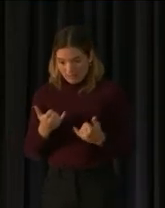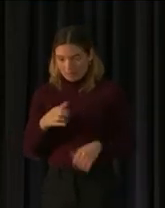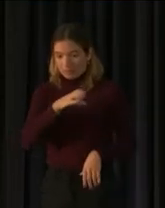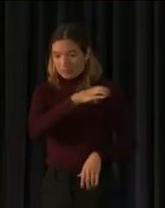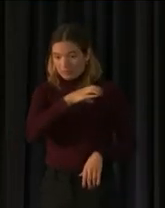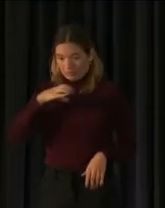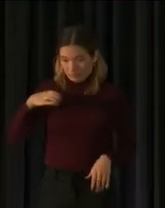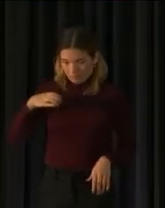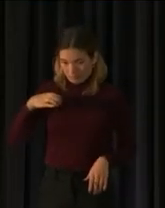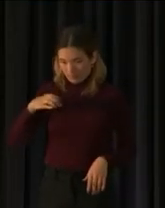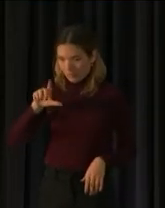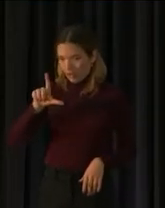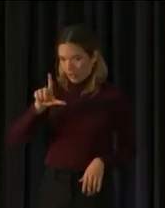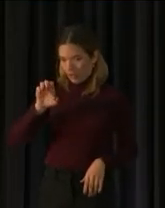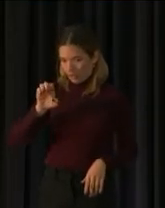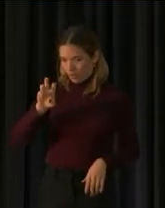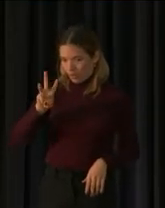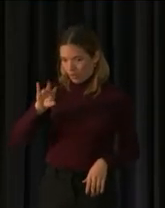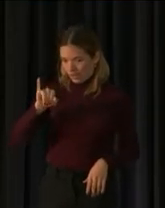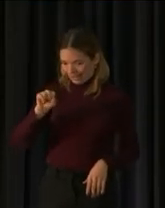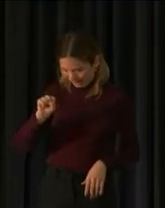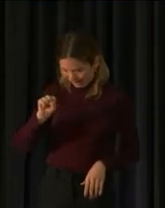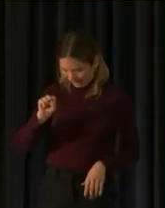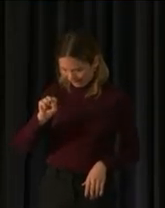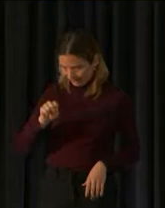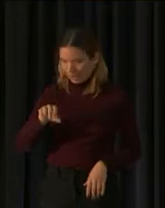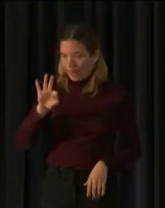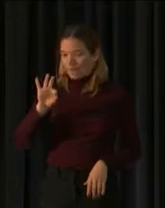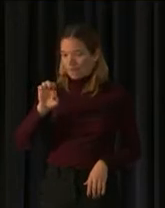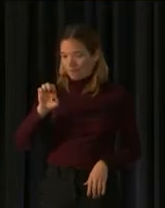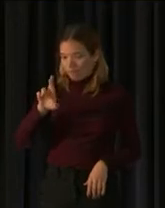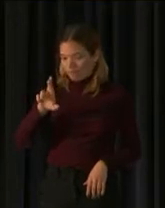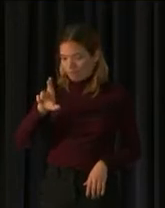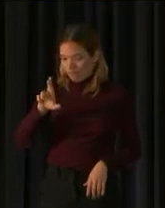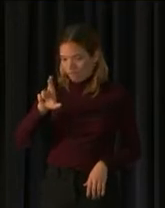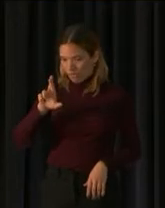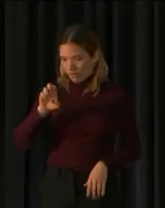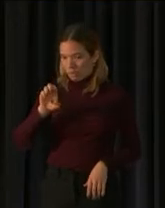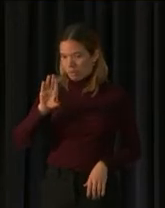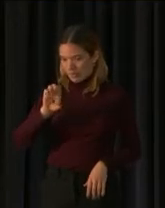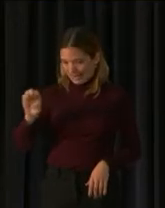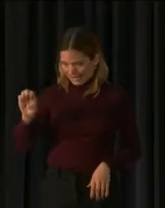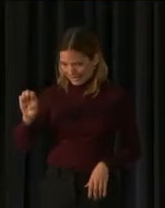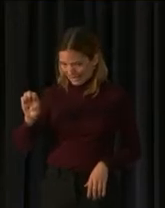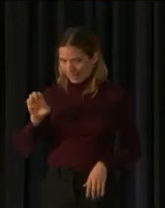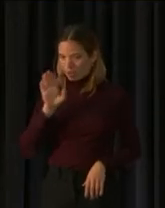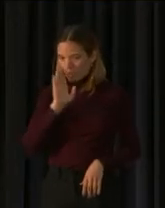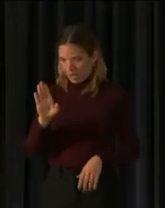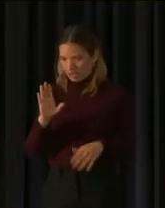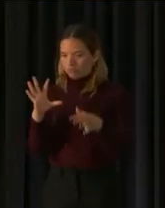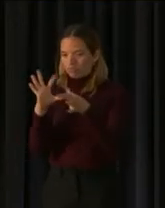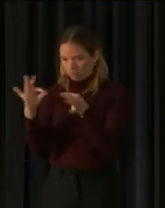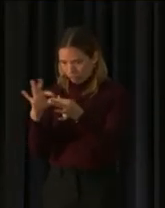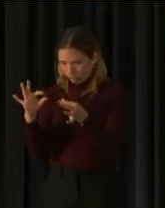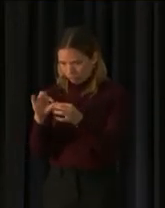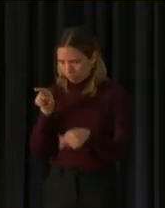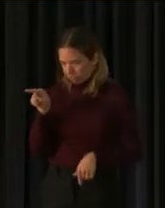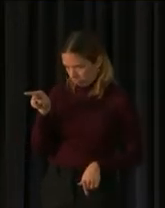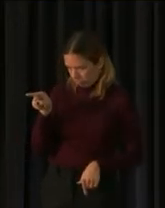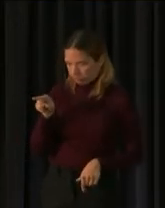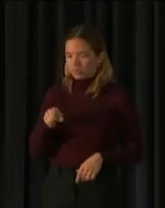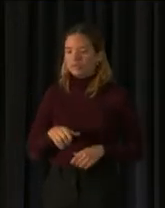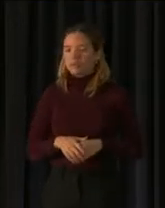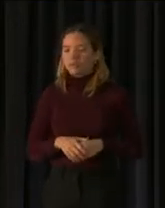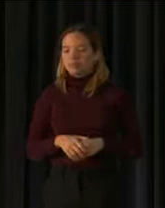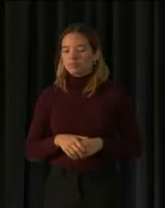of a three-part telephone town hall series, so thank you to everyone who has joined us for this series, and thank you